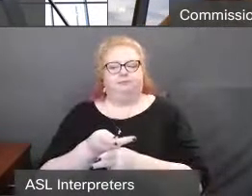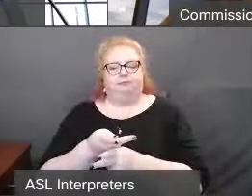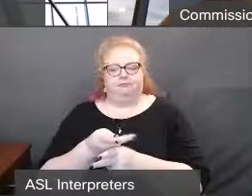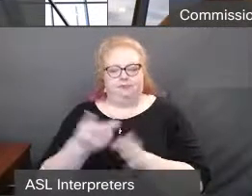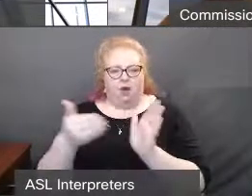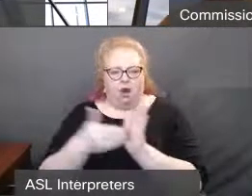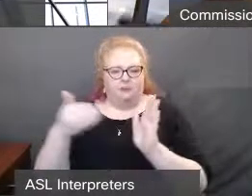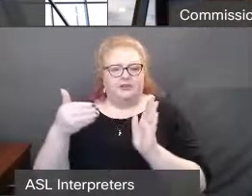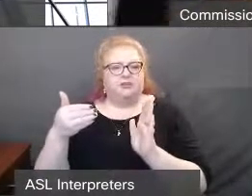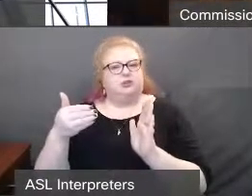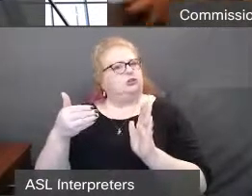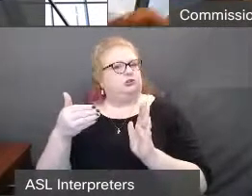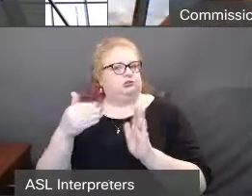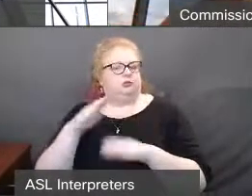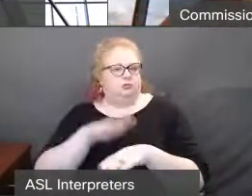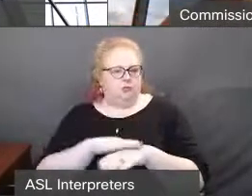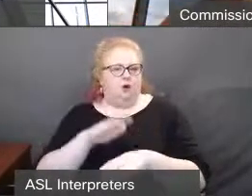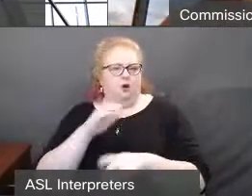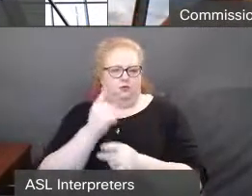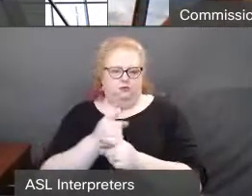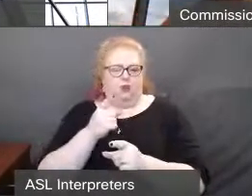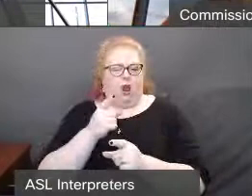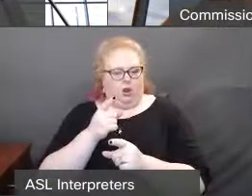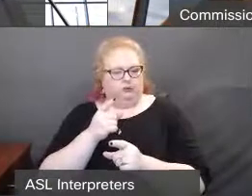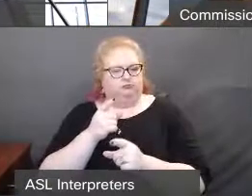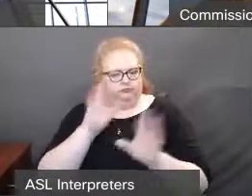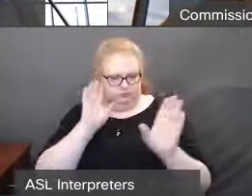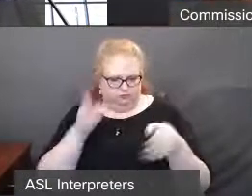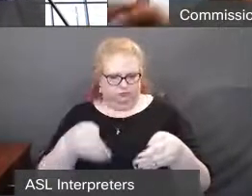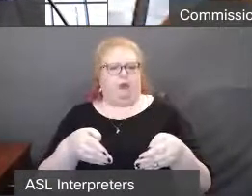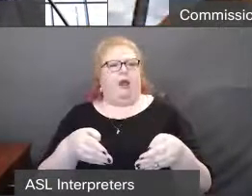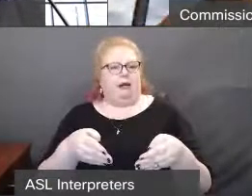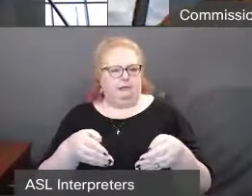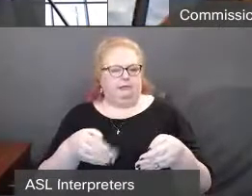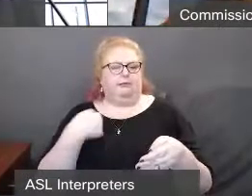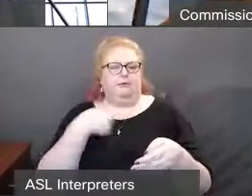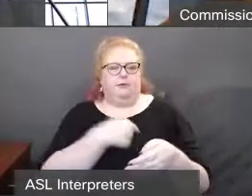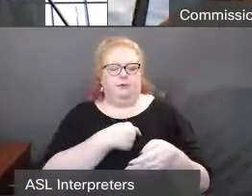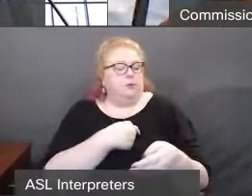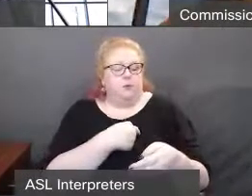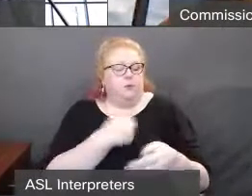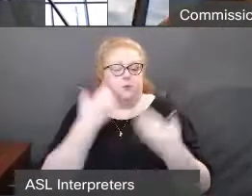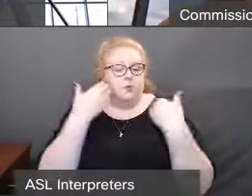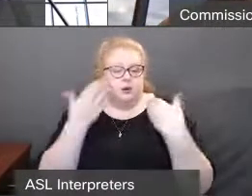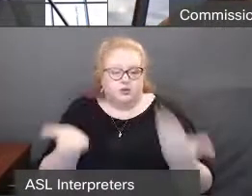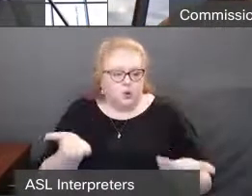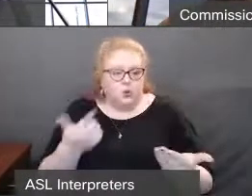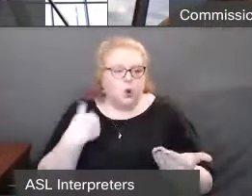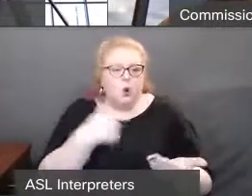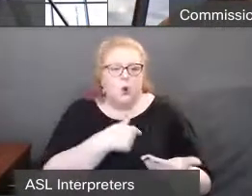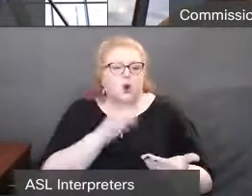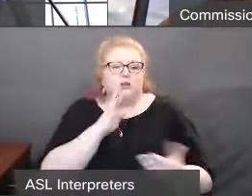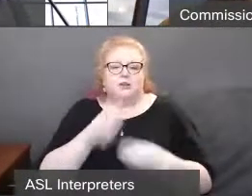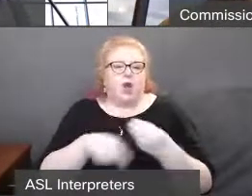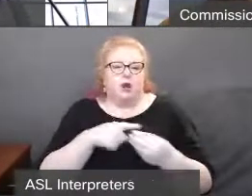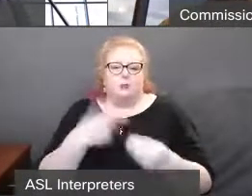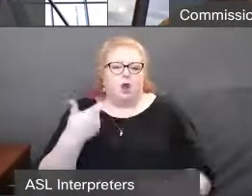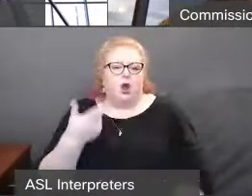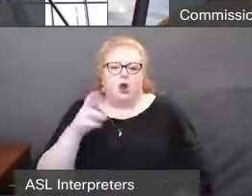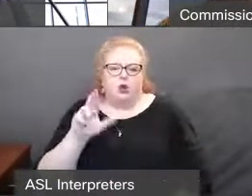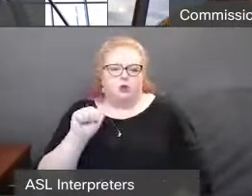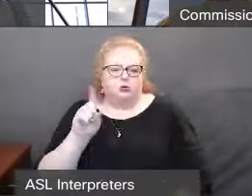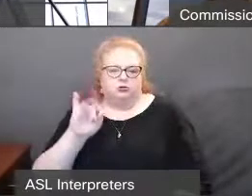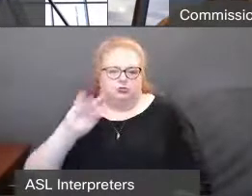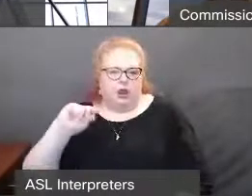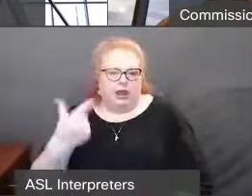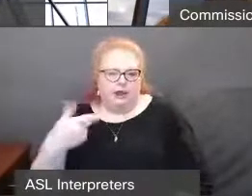on track. We don't know. Right now, all we're talking about is a grading plant. We've got dirt. We